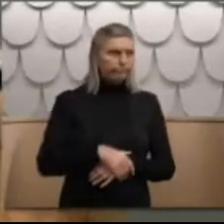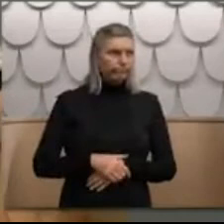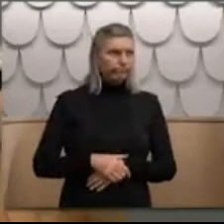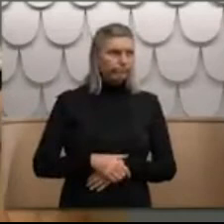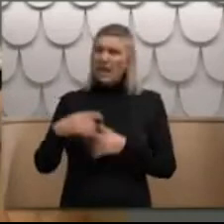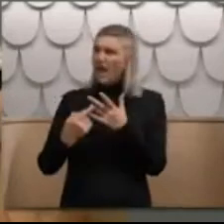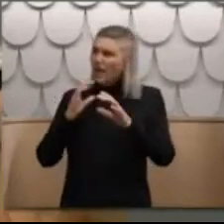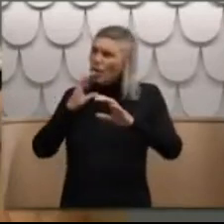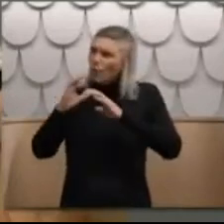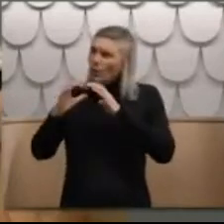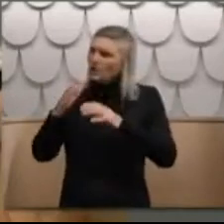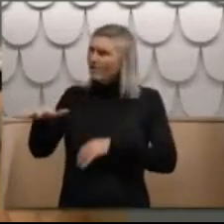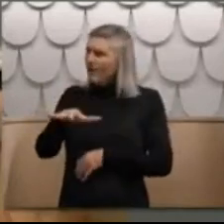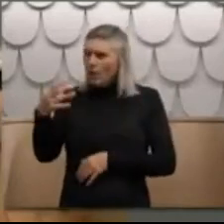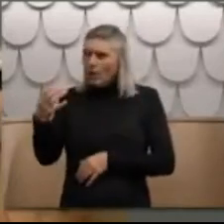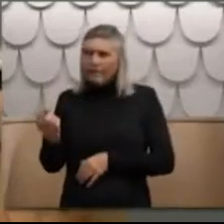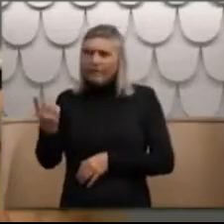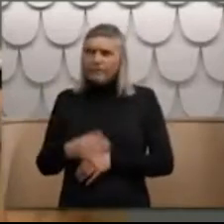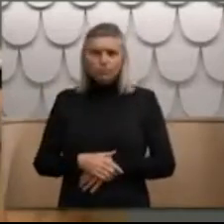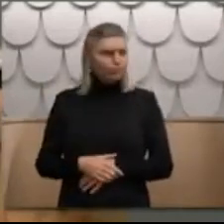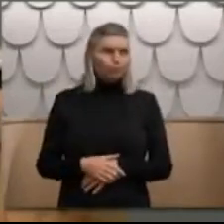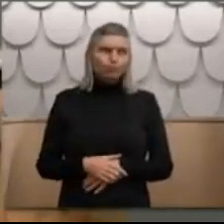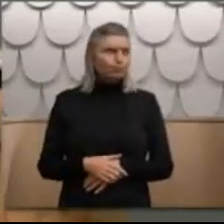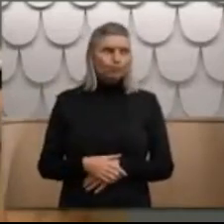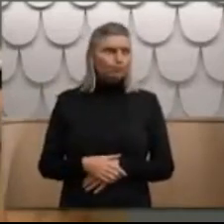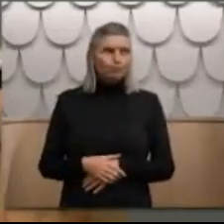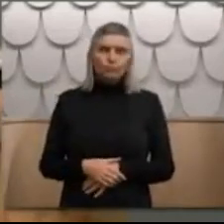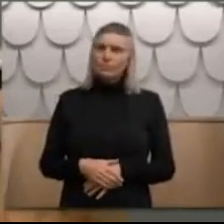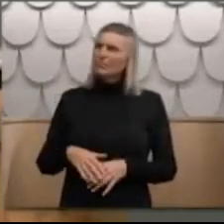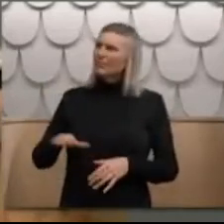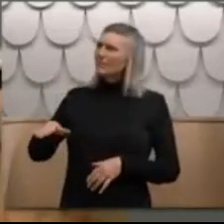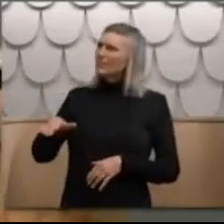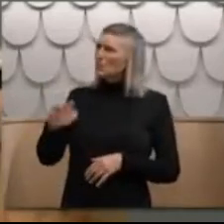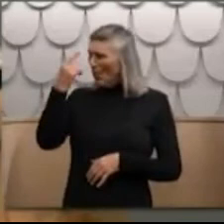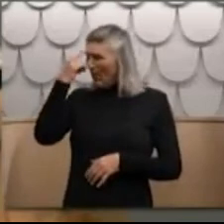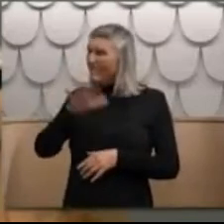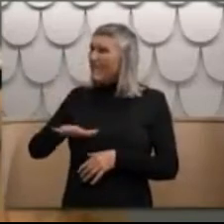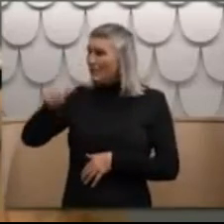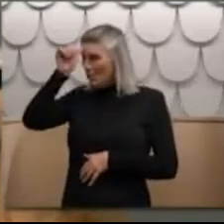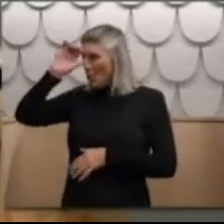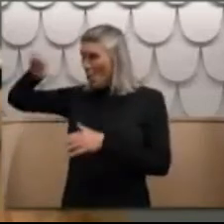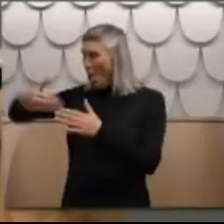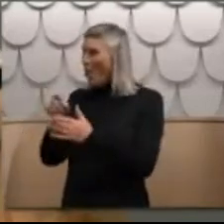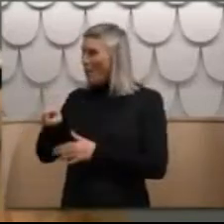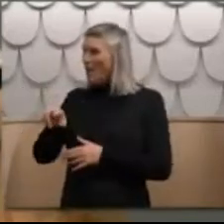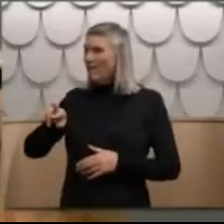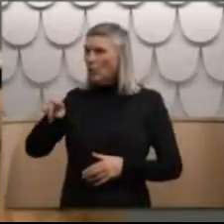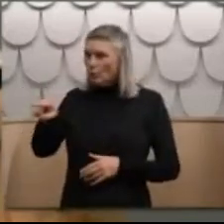other communications with whānau? No. Do you think anybody knew what was happening to you in there, Donald?